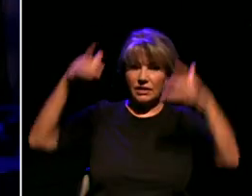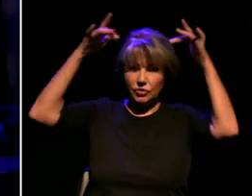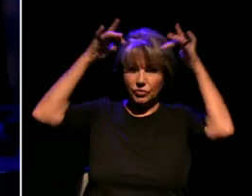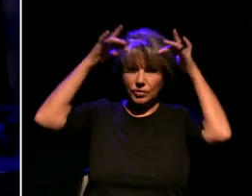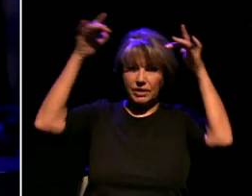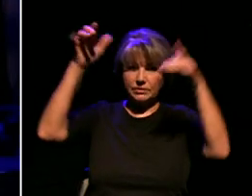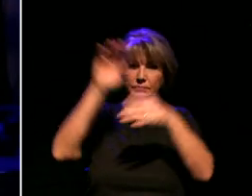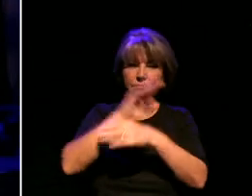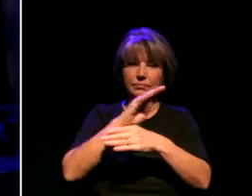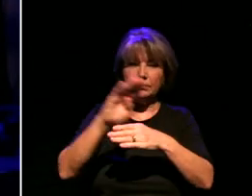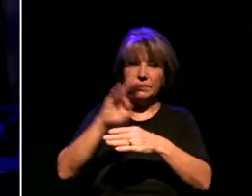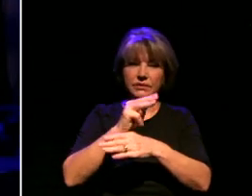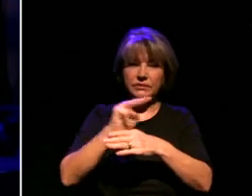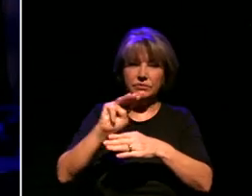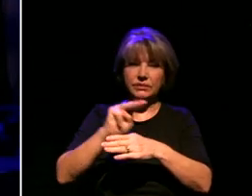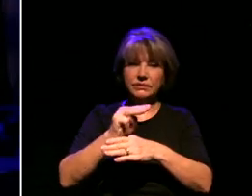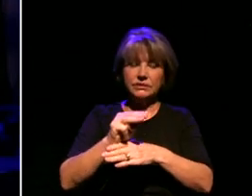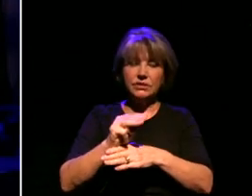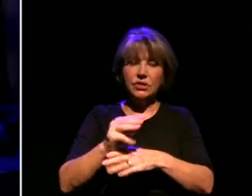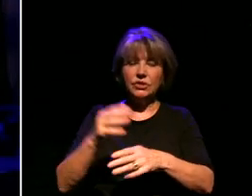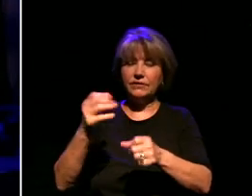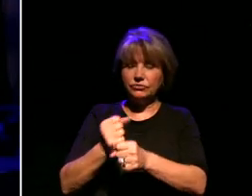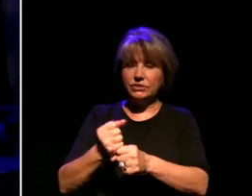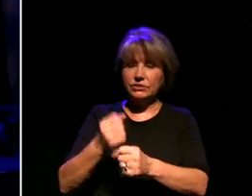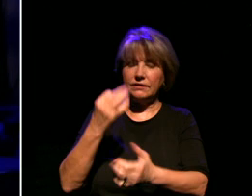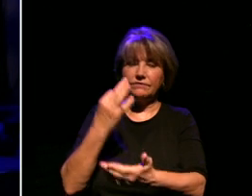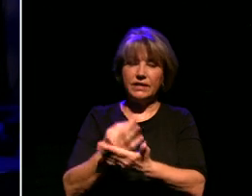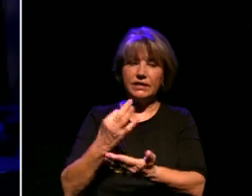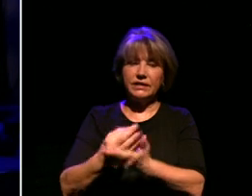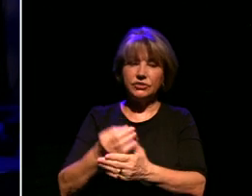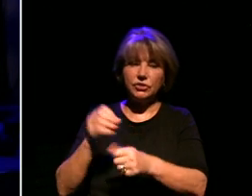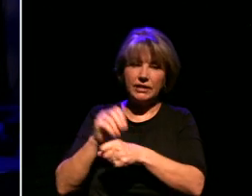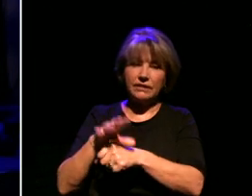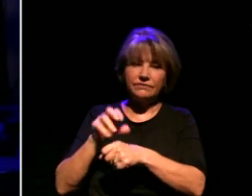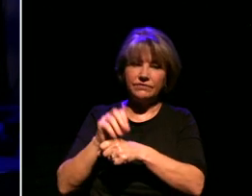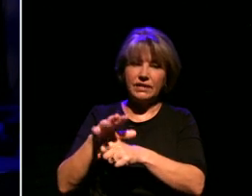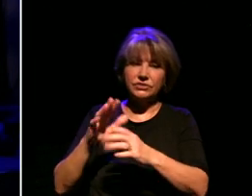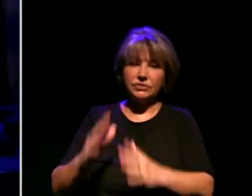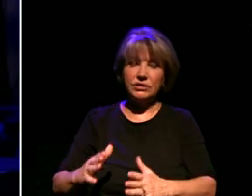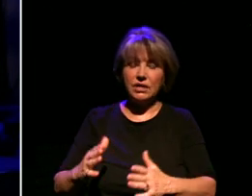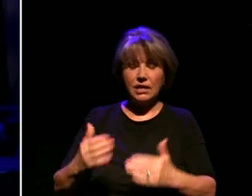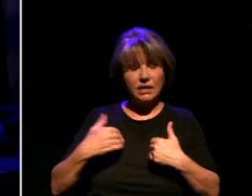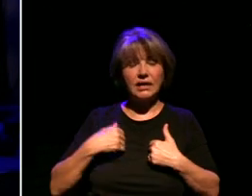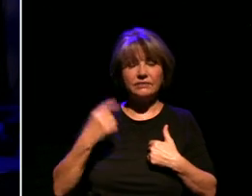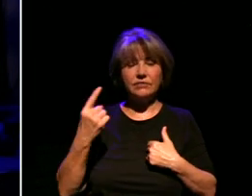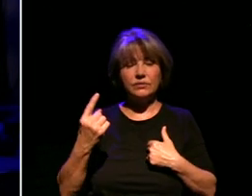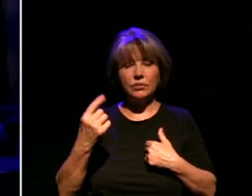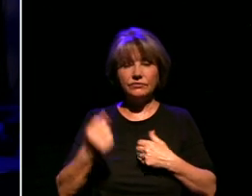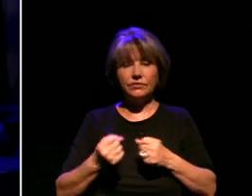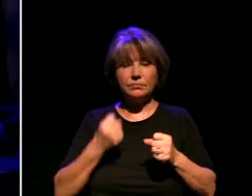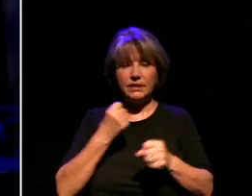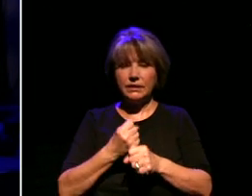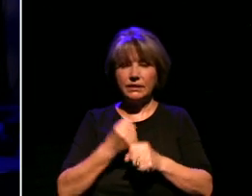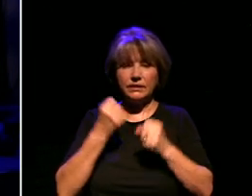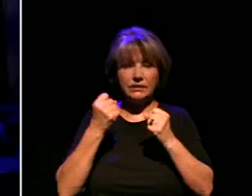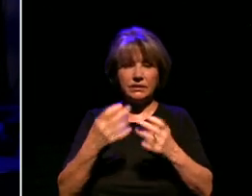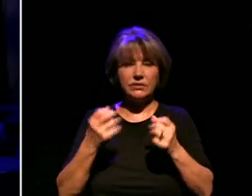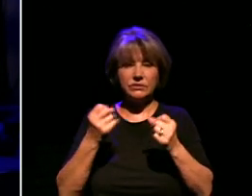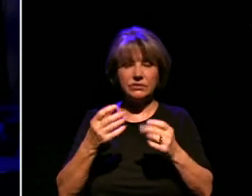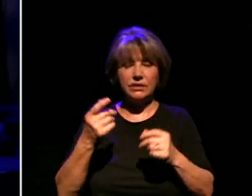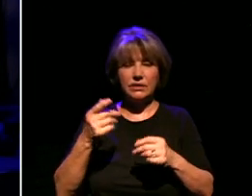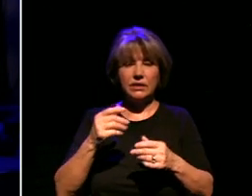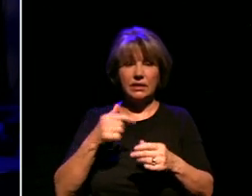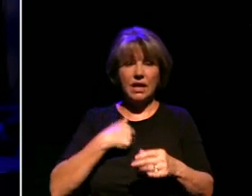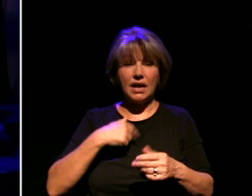Some of you have a trusted financial advisor, and I've had one for many years now, and I've become wiser because I